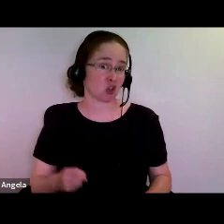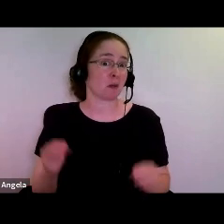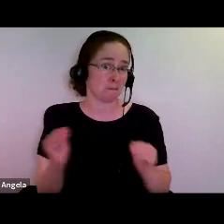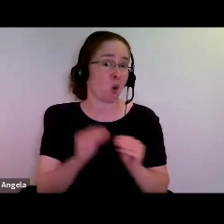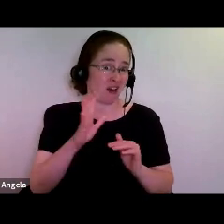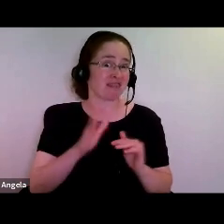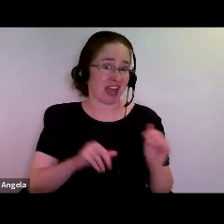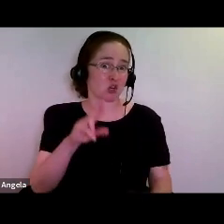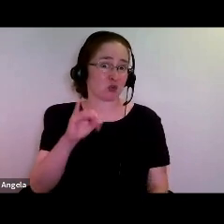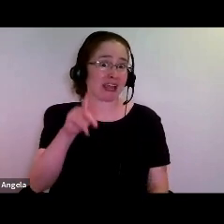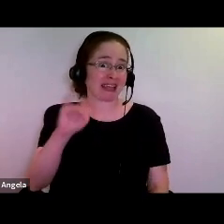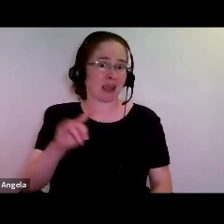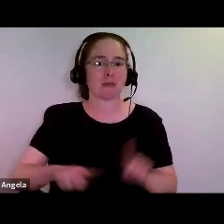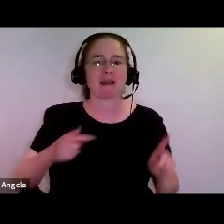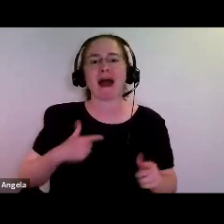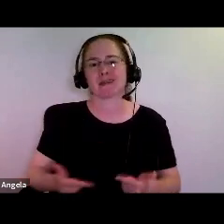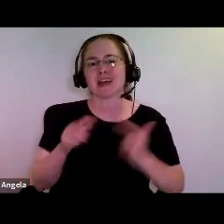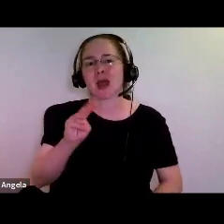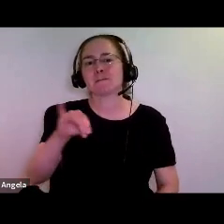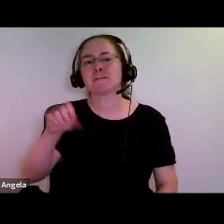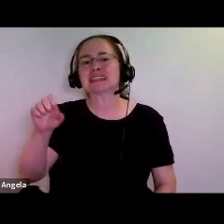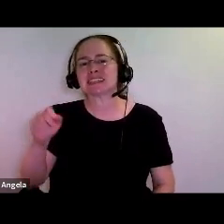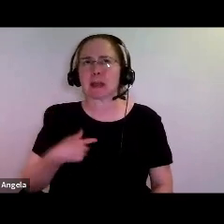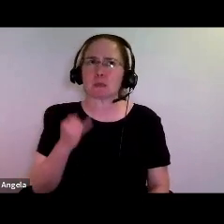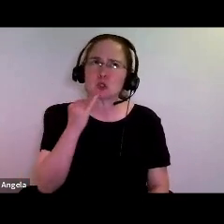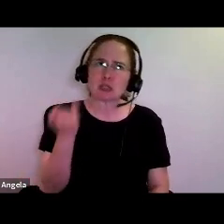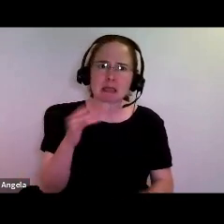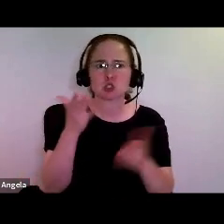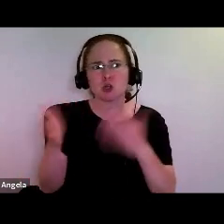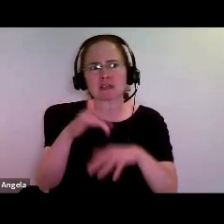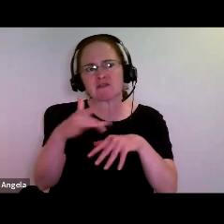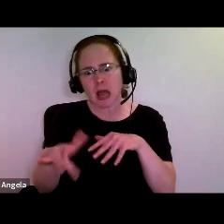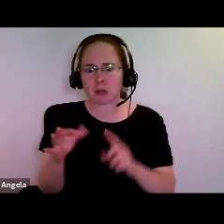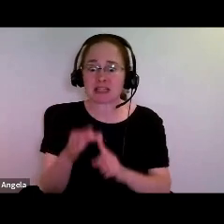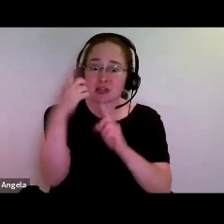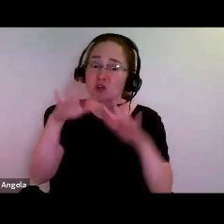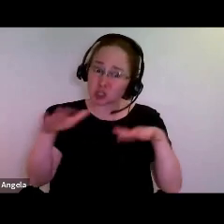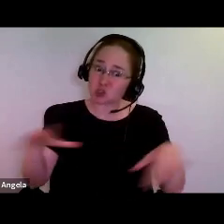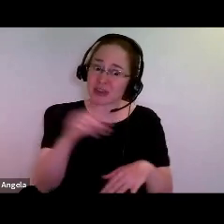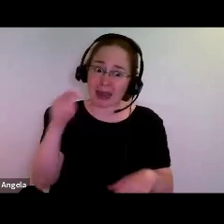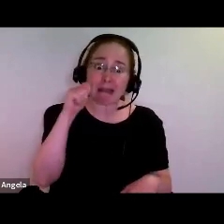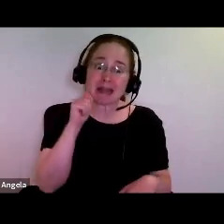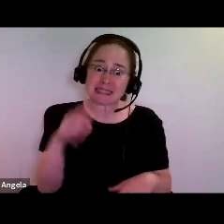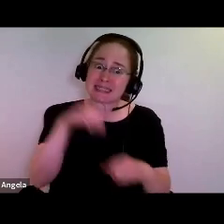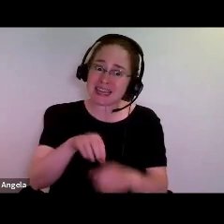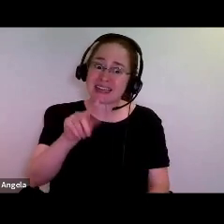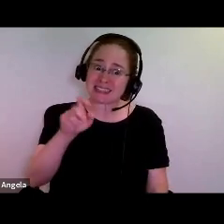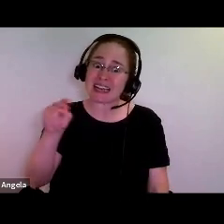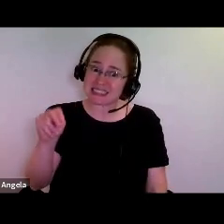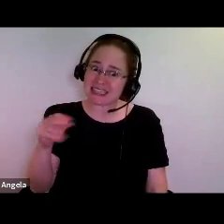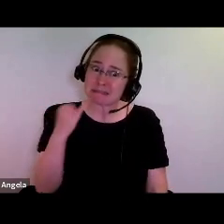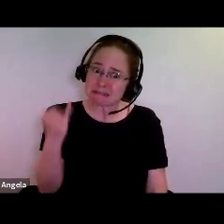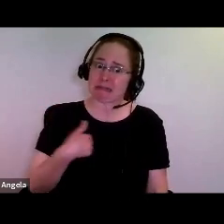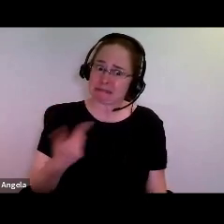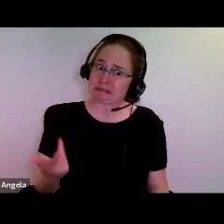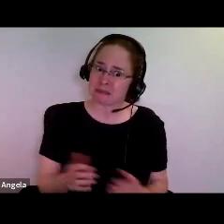in Mississippi. I'm frequently jealous of the services that are available, especially for children and adolescents in Tennessee.